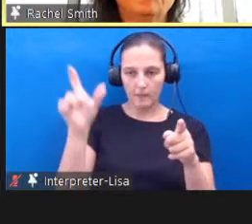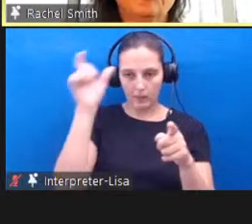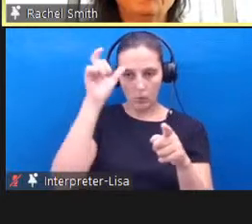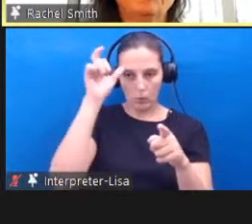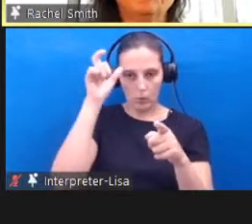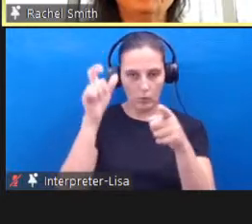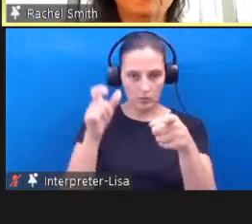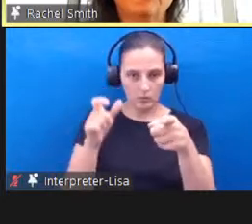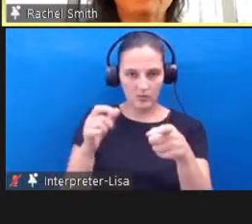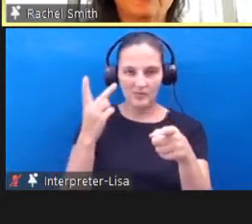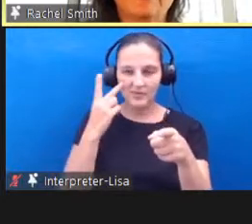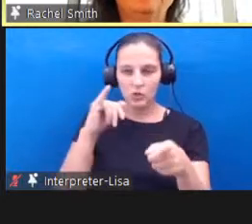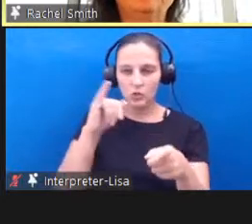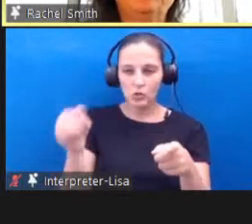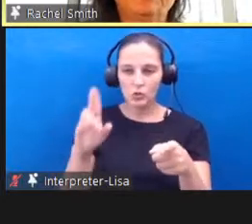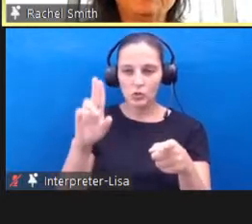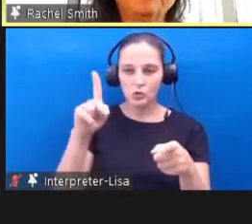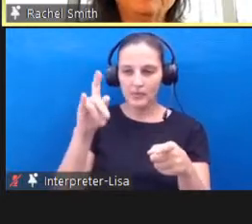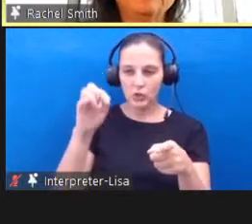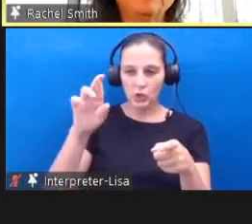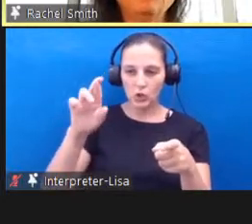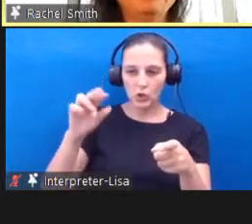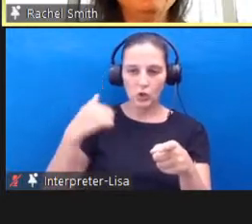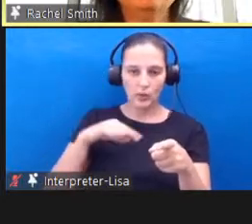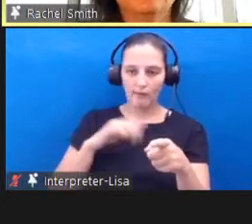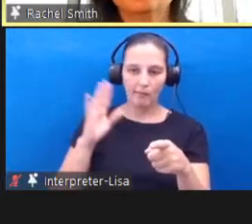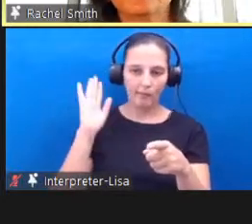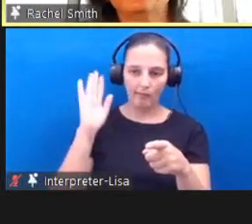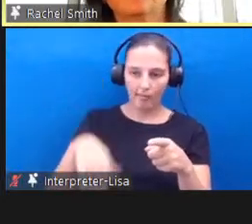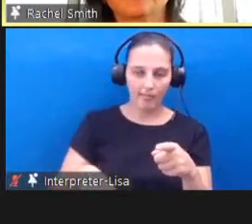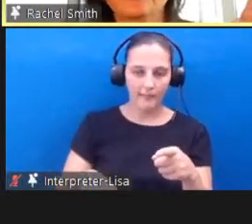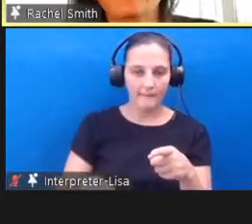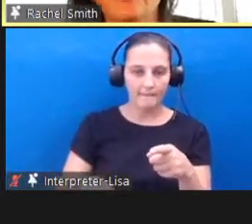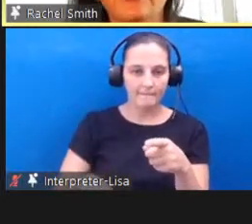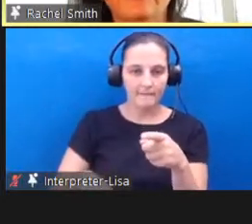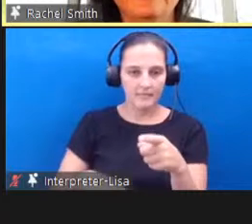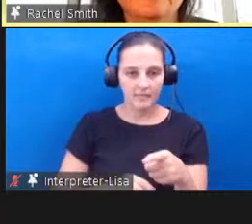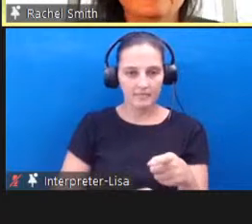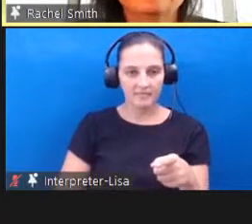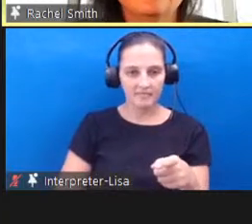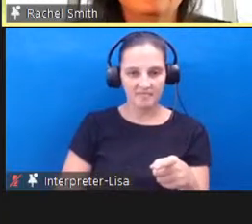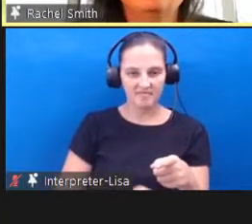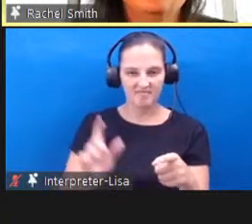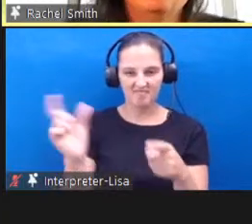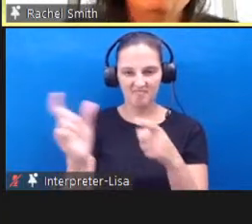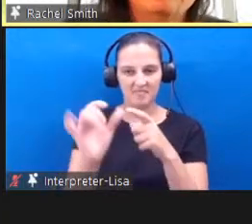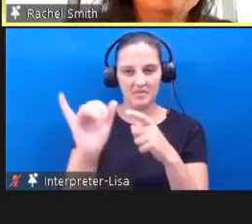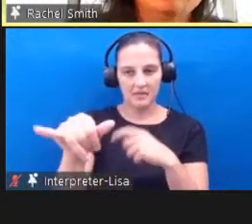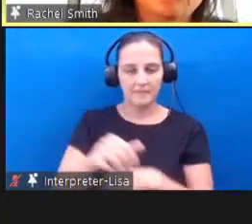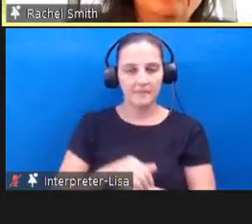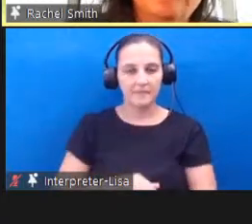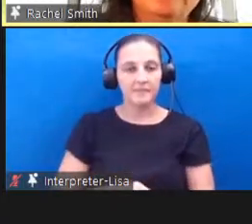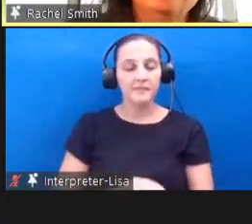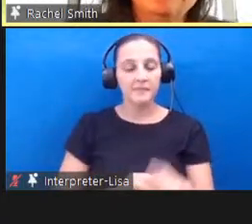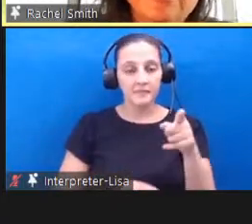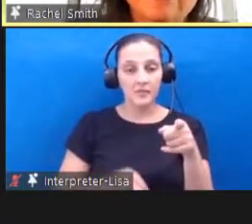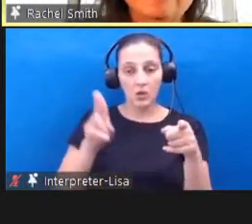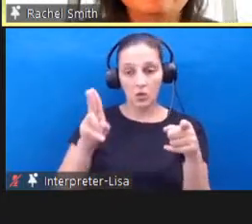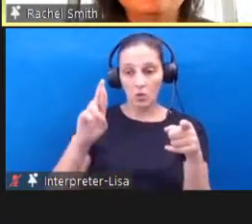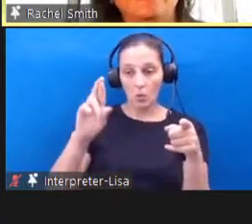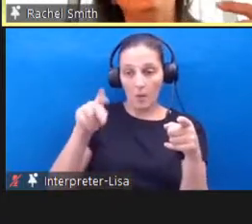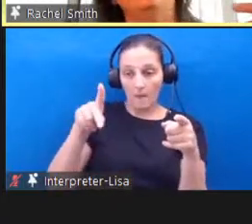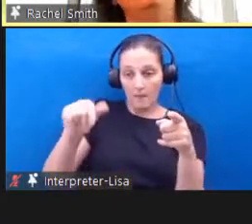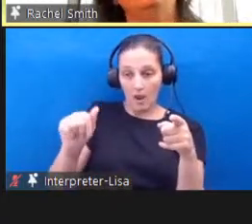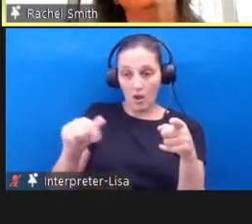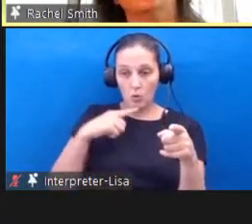there's Jupiter, we'll just fly right by it. What makes, or actually they'll stay in the background in this case. But what makes Europa unique